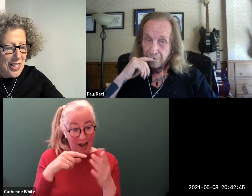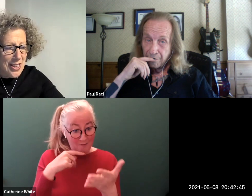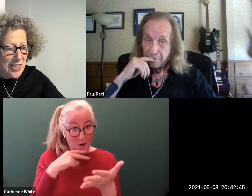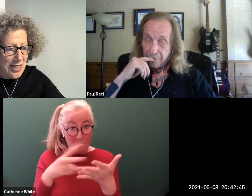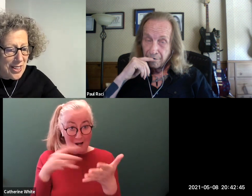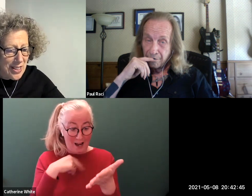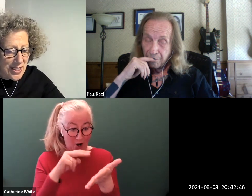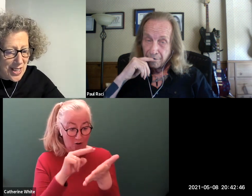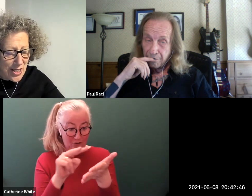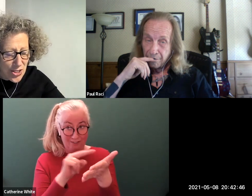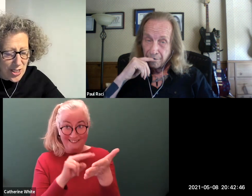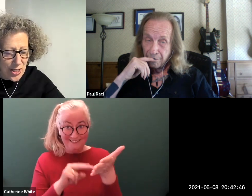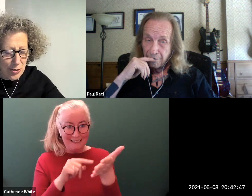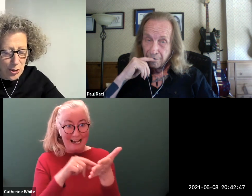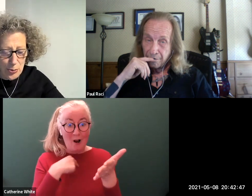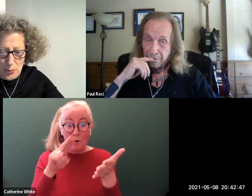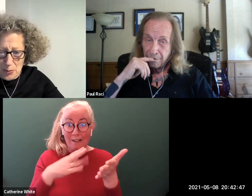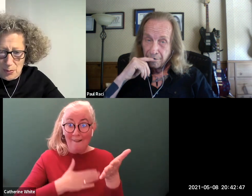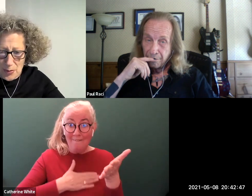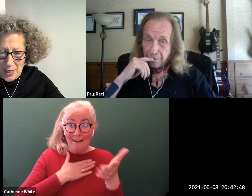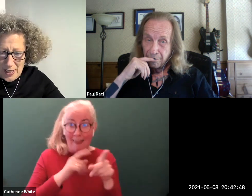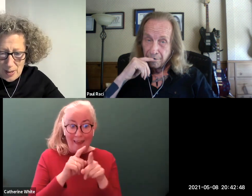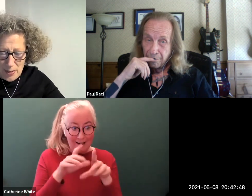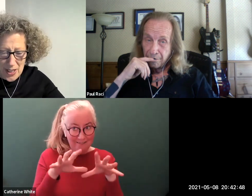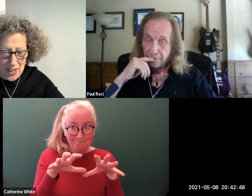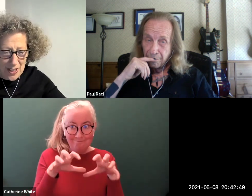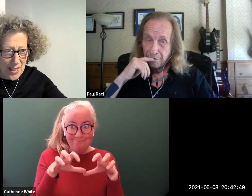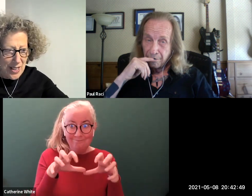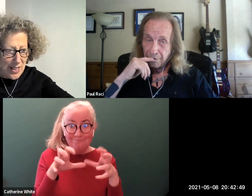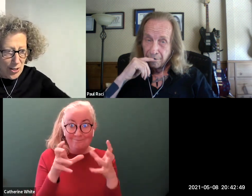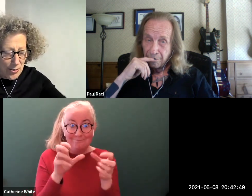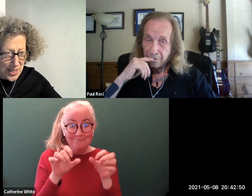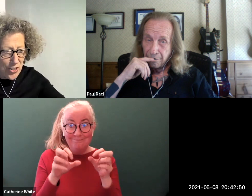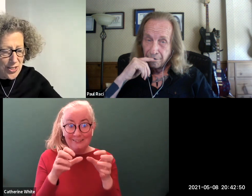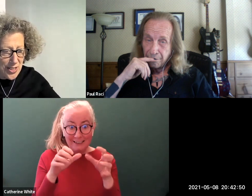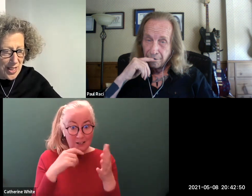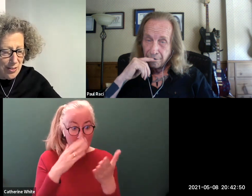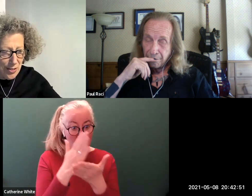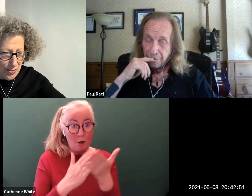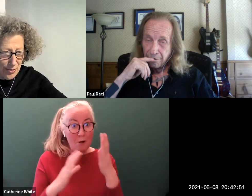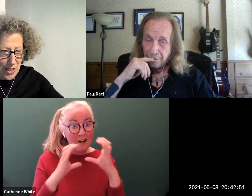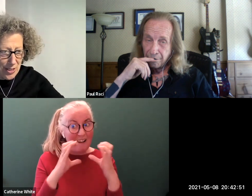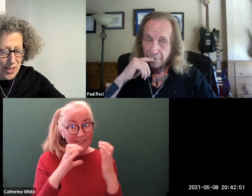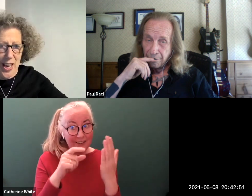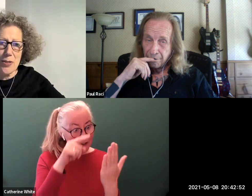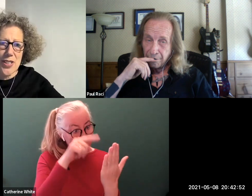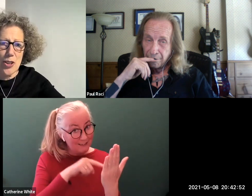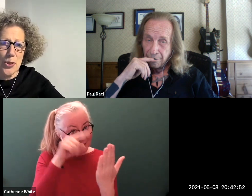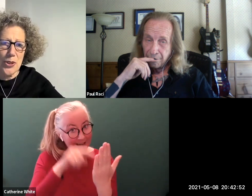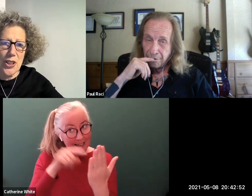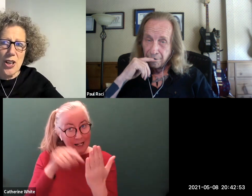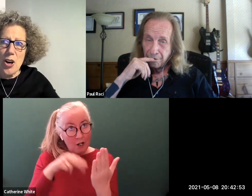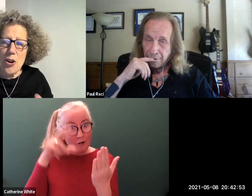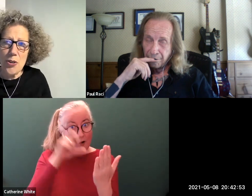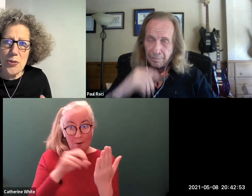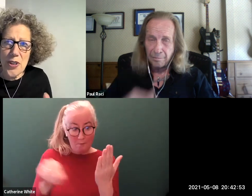that the tension in the room in some of the conversations that he recounts in the